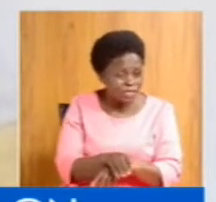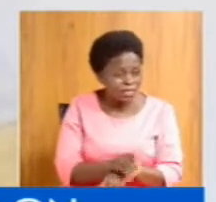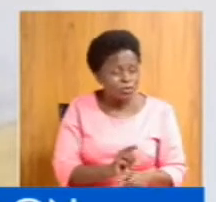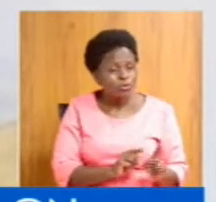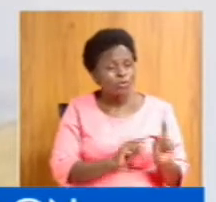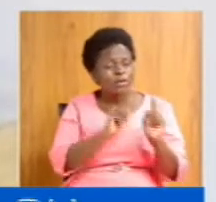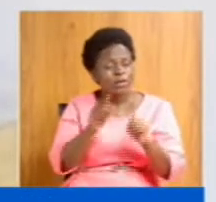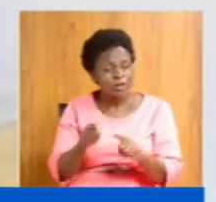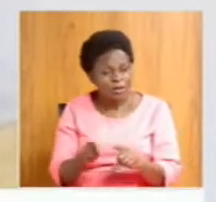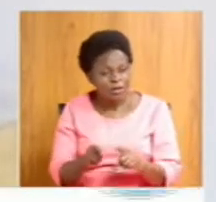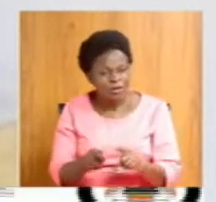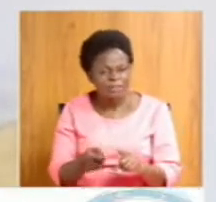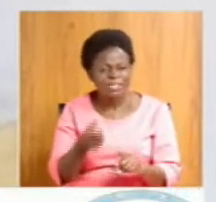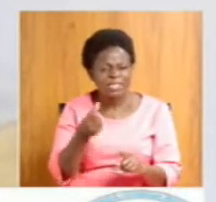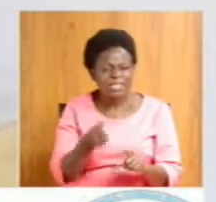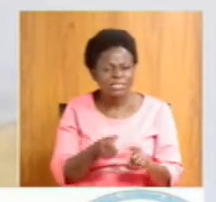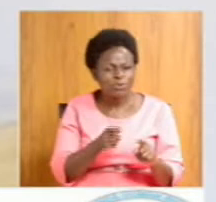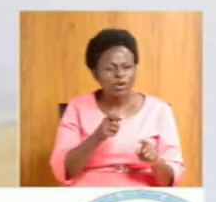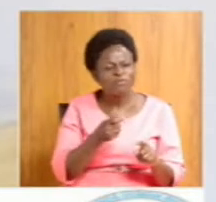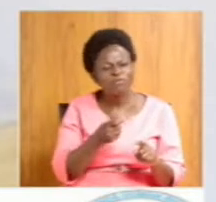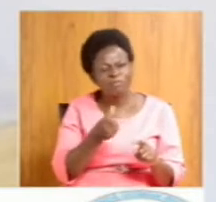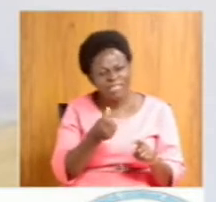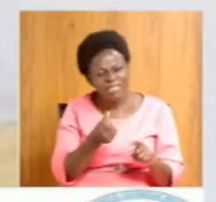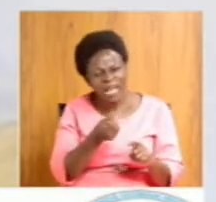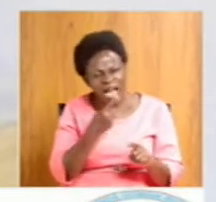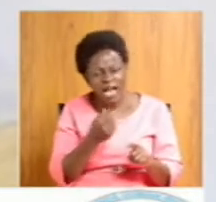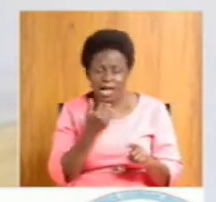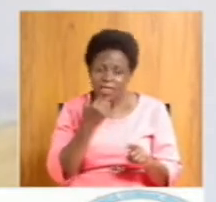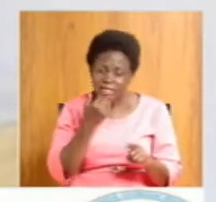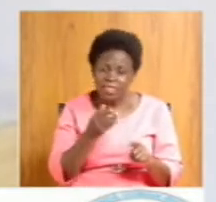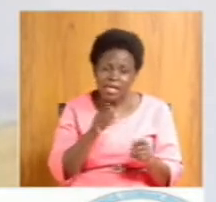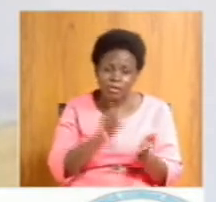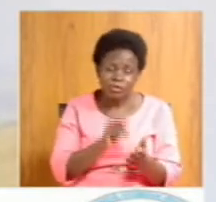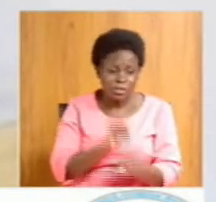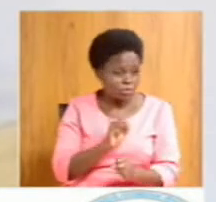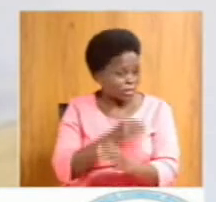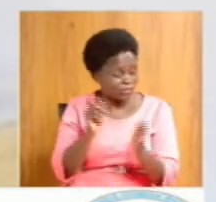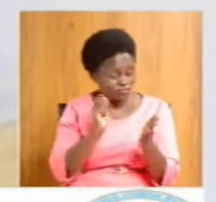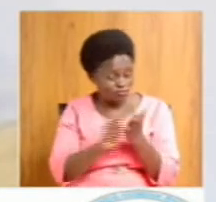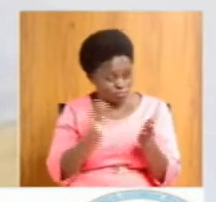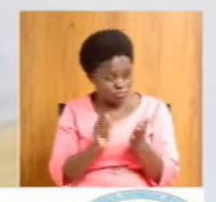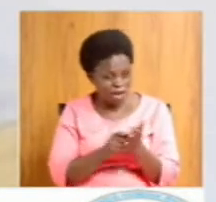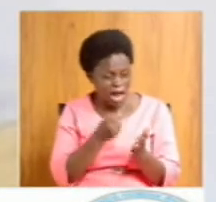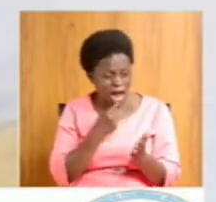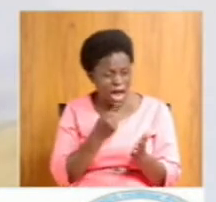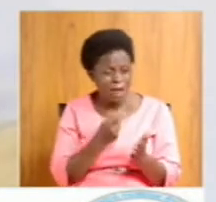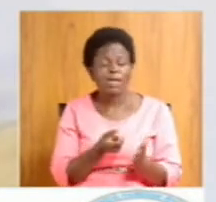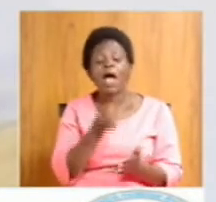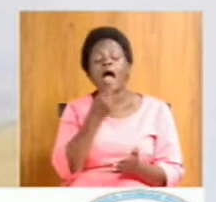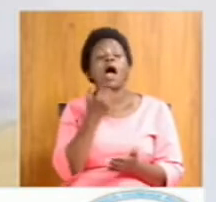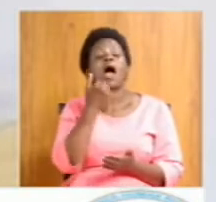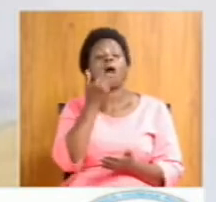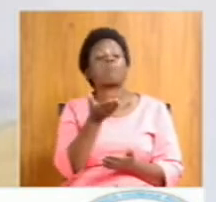we had to get six types of drugs. There was only one type. I thank the doctor. He did his job. But five types of drugs were